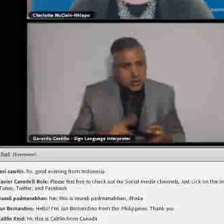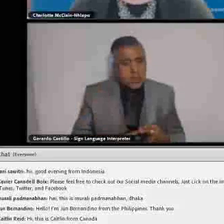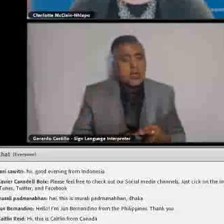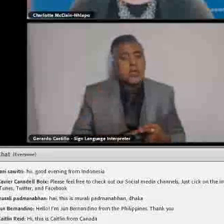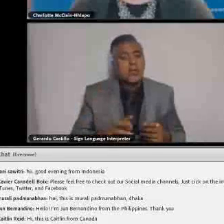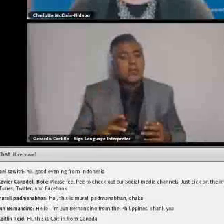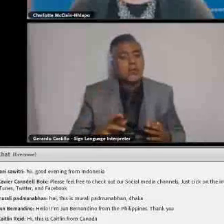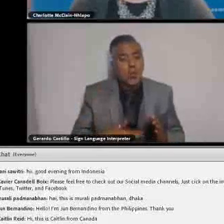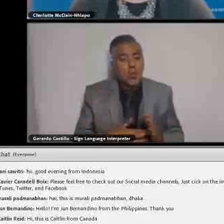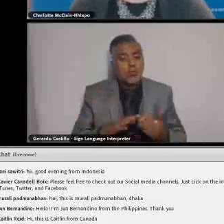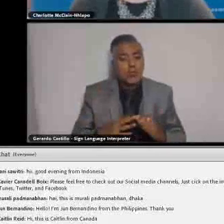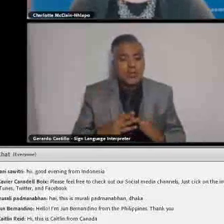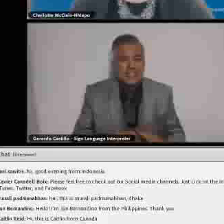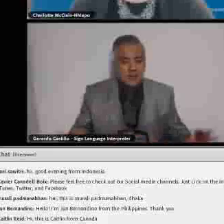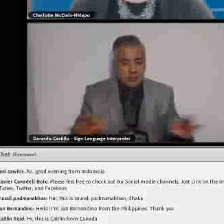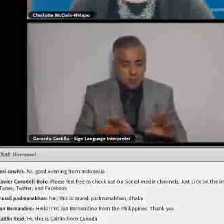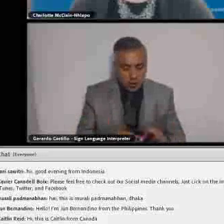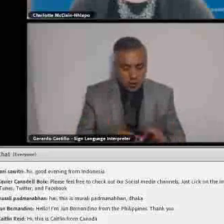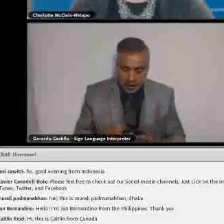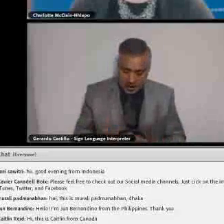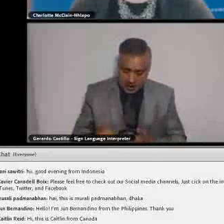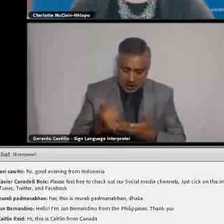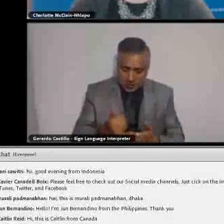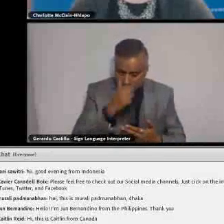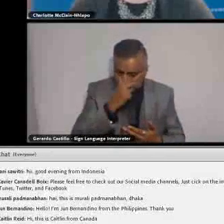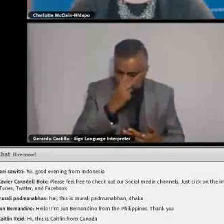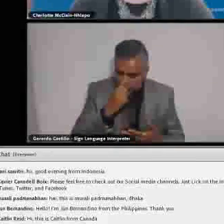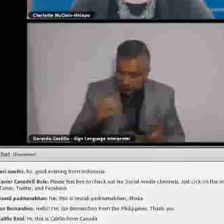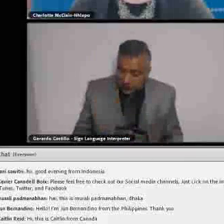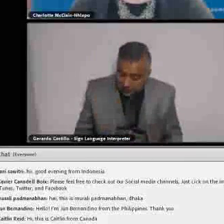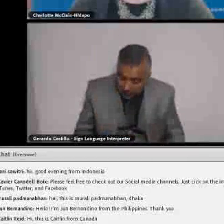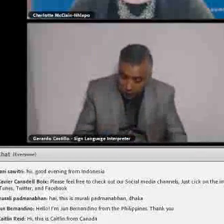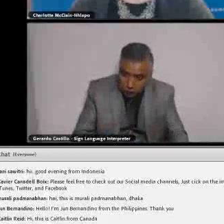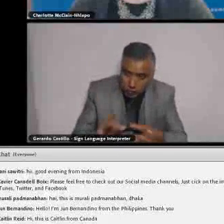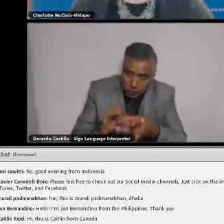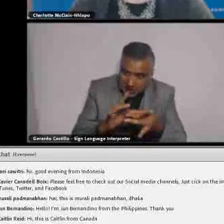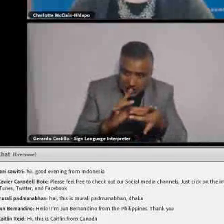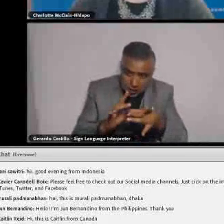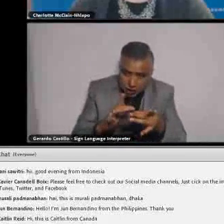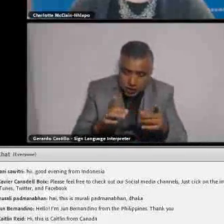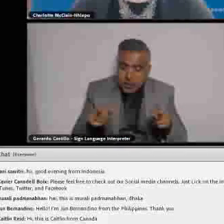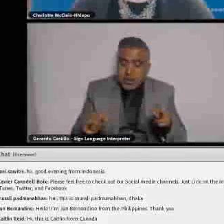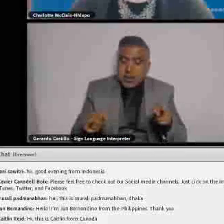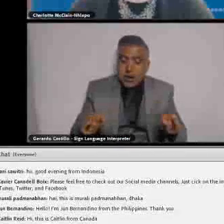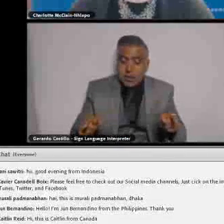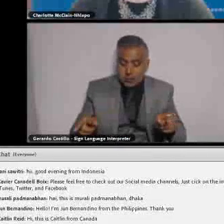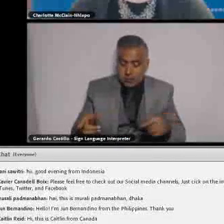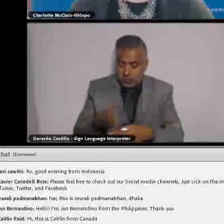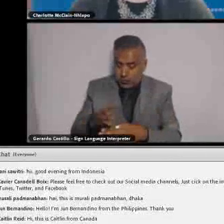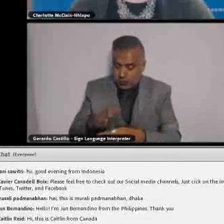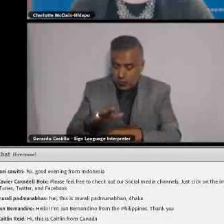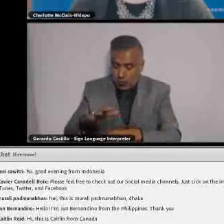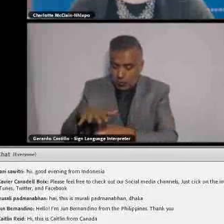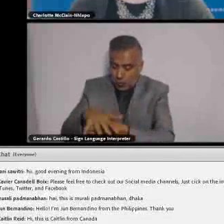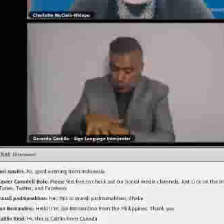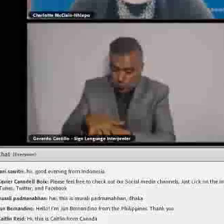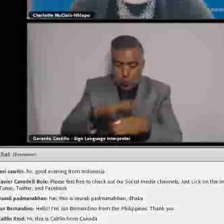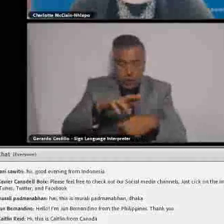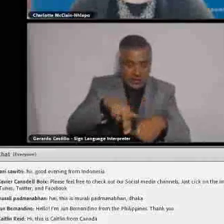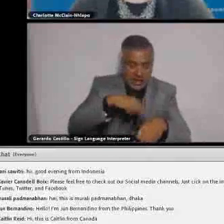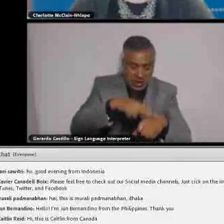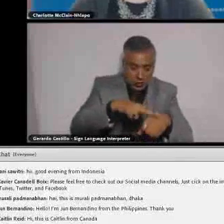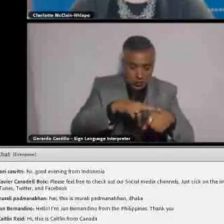important, and helping them to foster the relationships is between their local and national authorities is key to